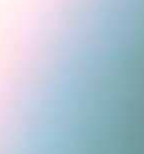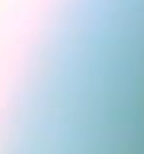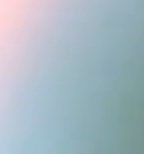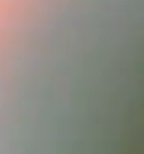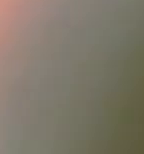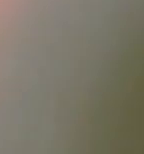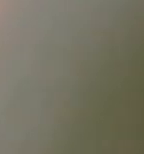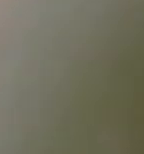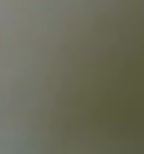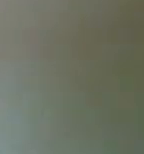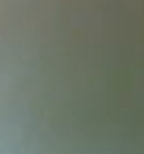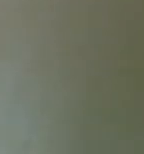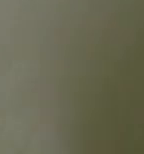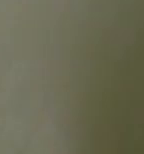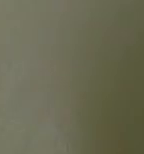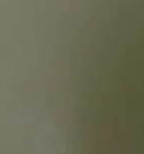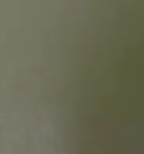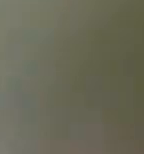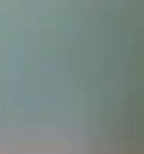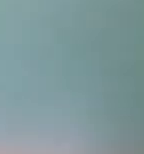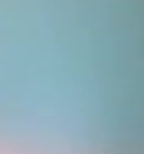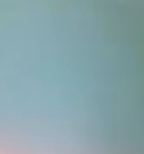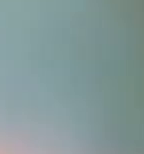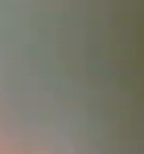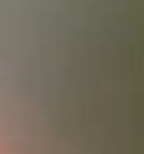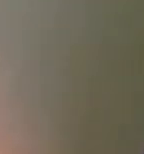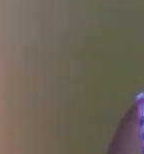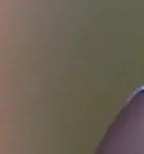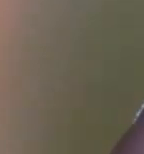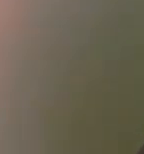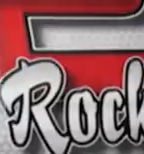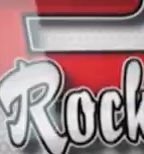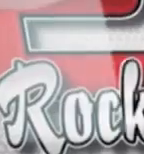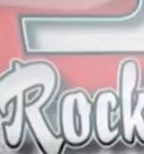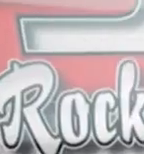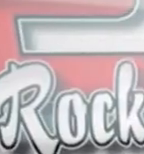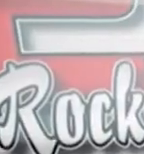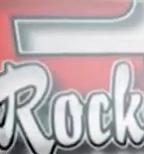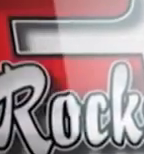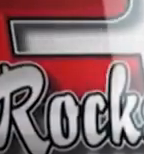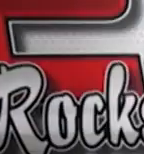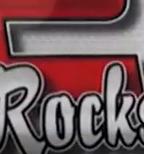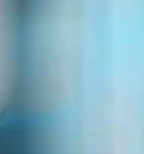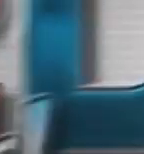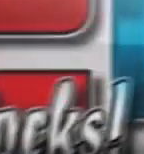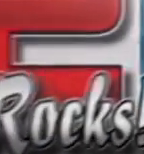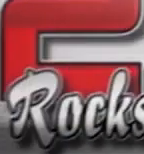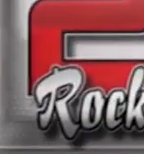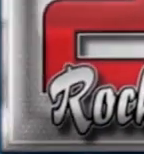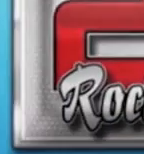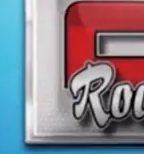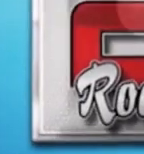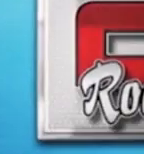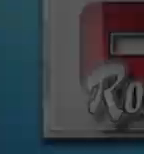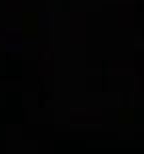Hi, I'm Asalika and I'm from Lotoka and I love Today FM. Today FM rocks. Today's hit music on Today FM.